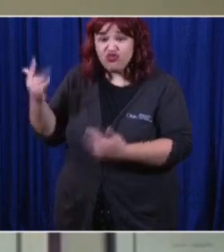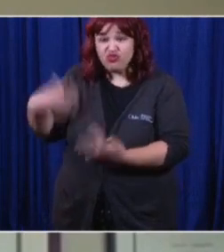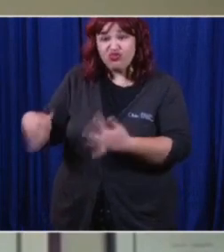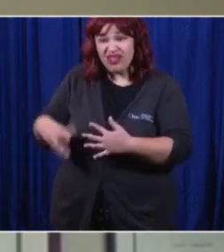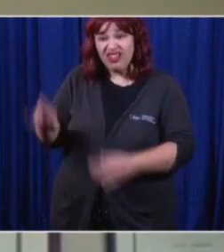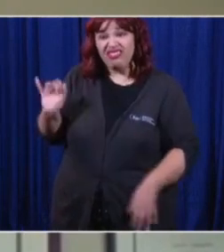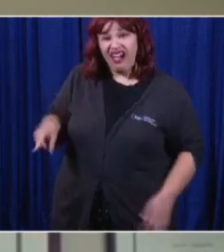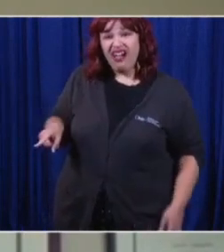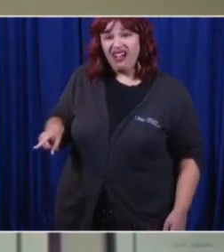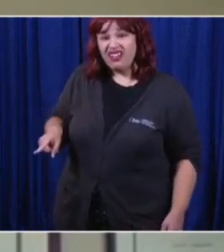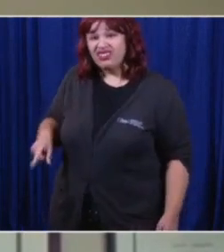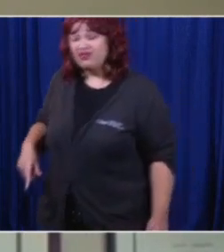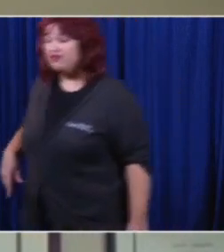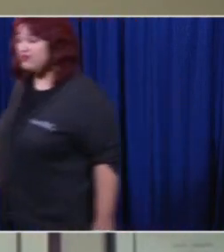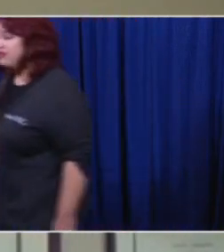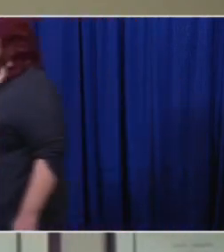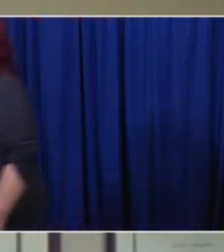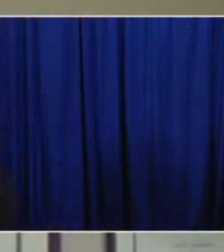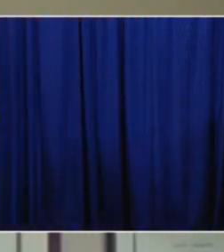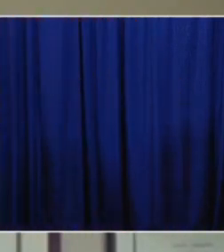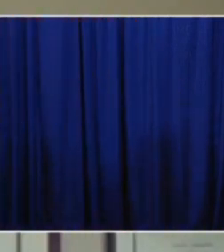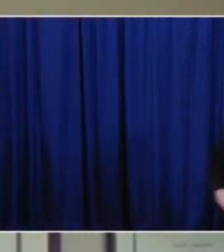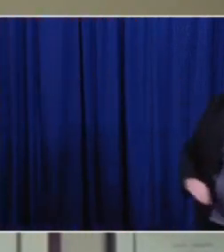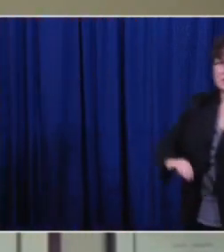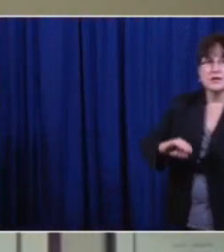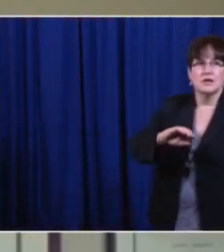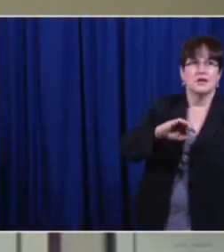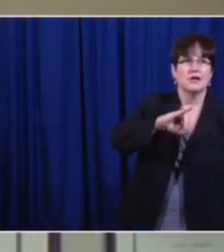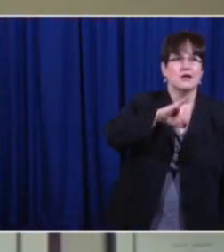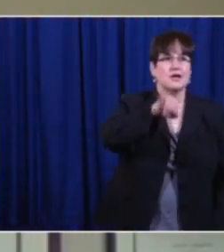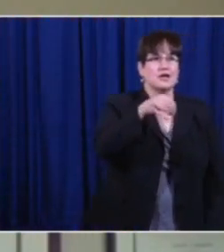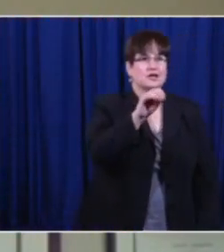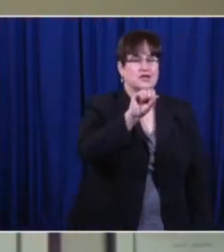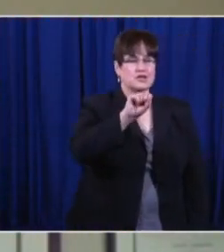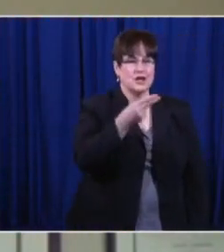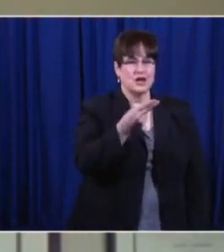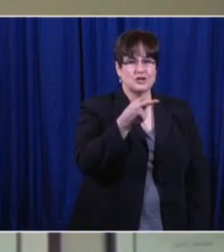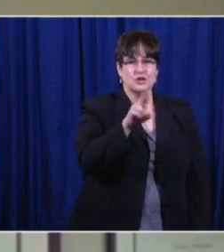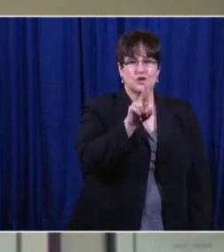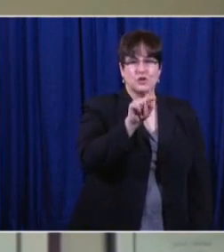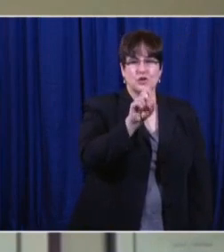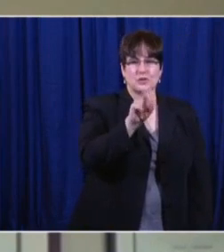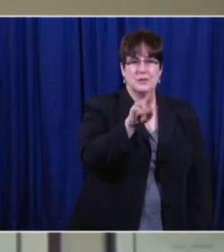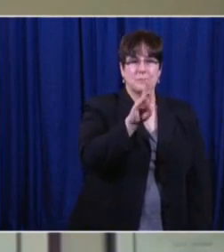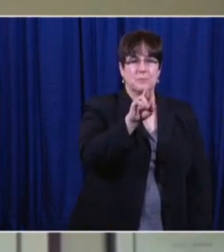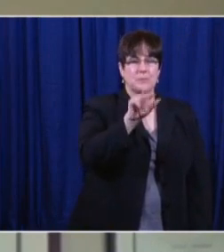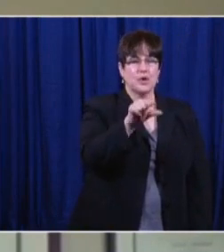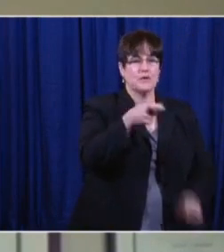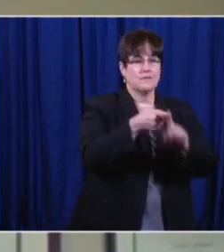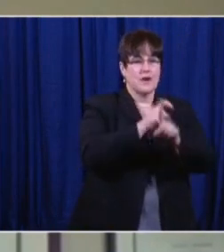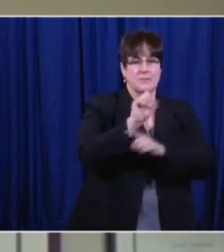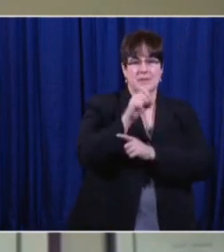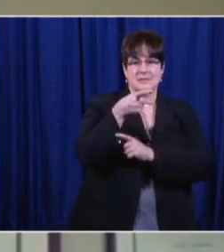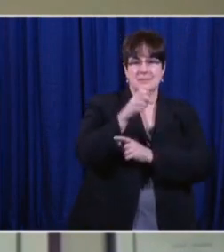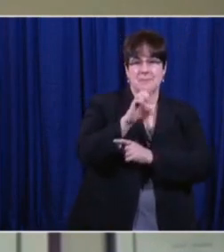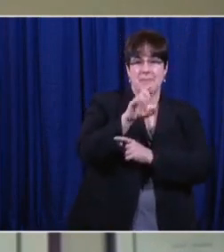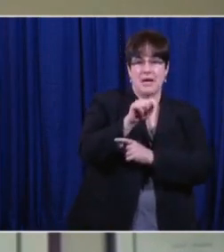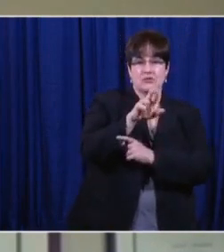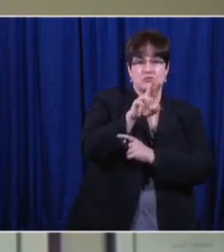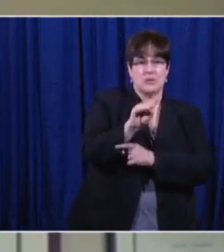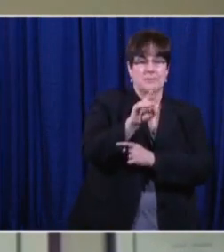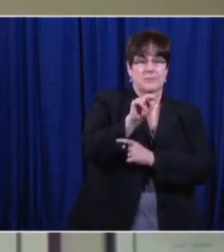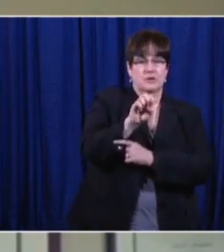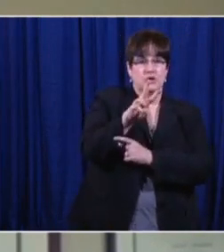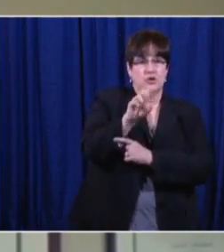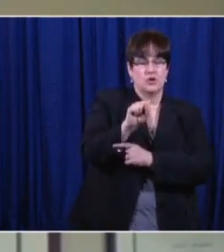at Spectrum News. Good afternoon to all of you. You just got done saying that you don't think that a stay-at-home